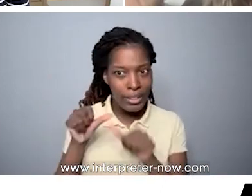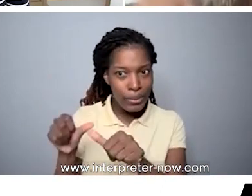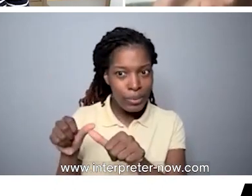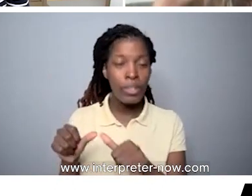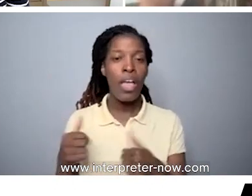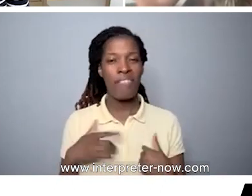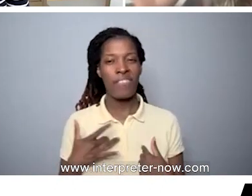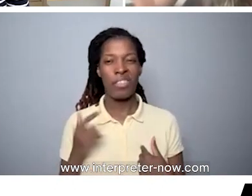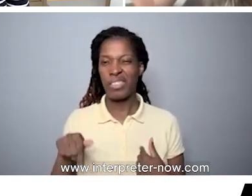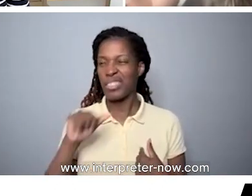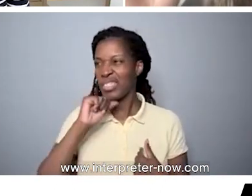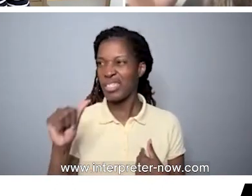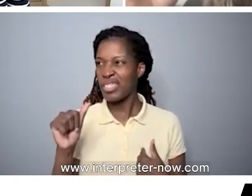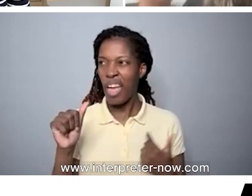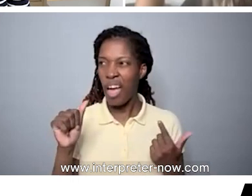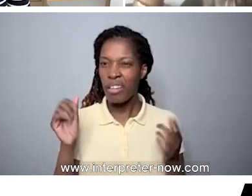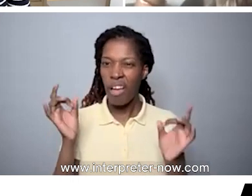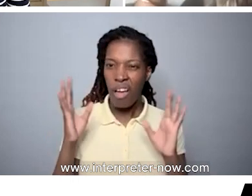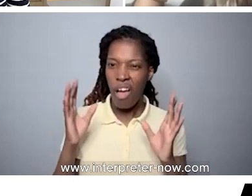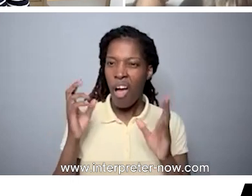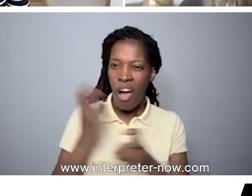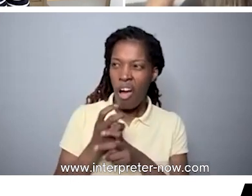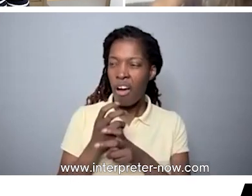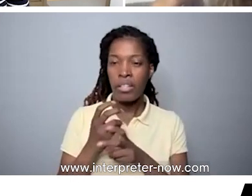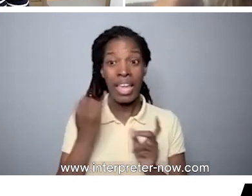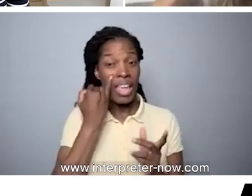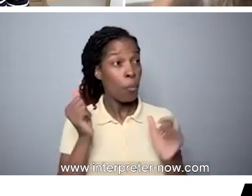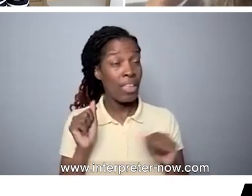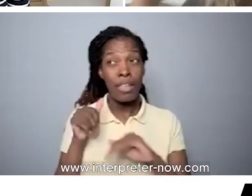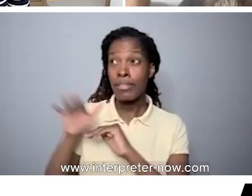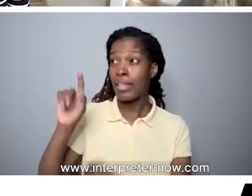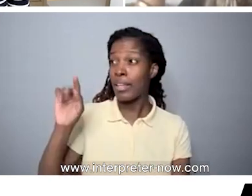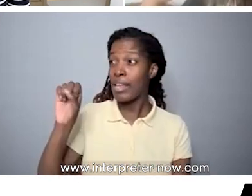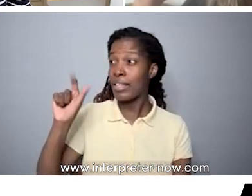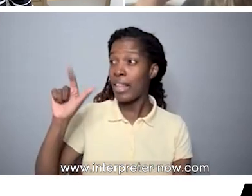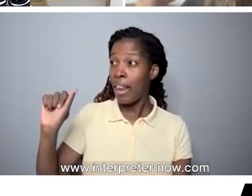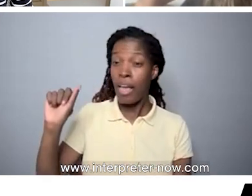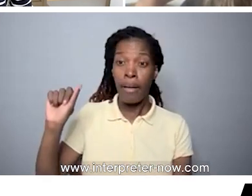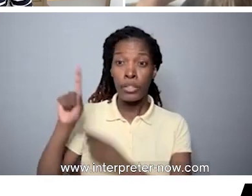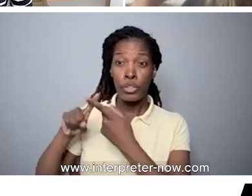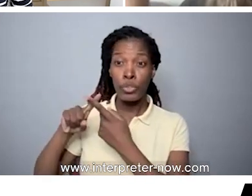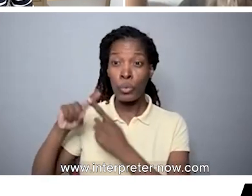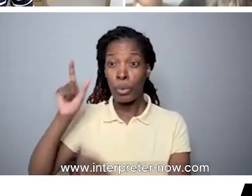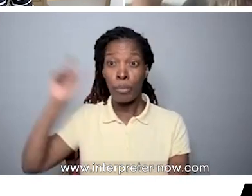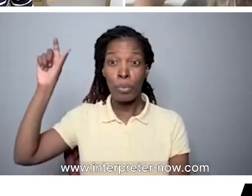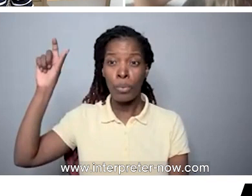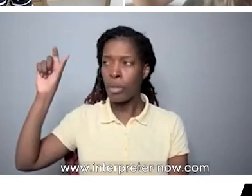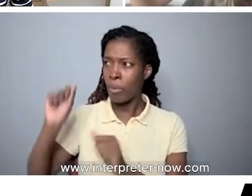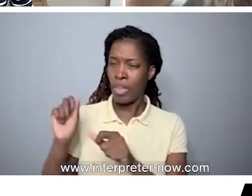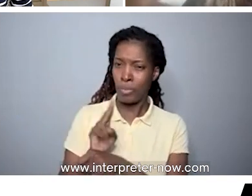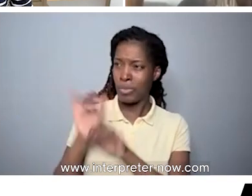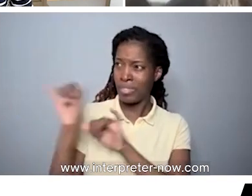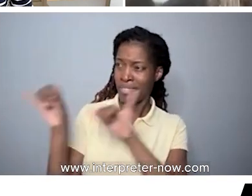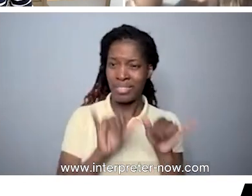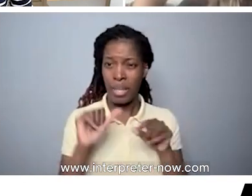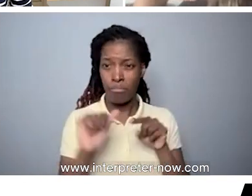space, right, and create space debris, right, we can use some of those same best practices, product development strategies, innovative